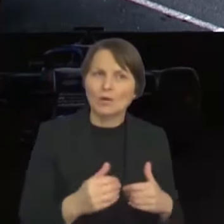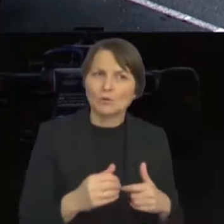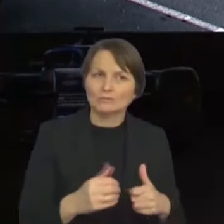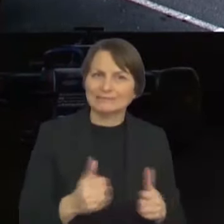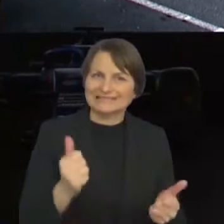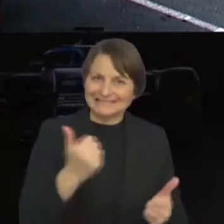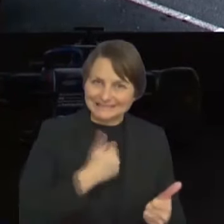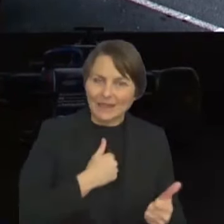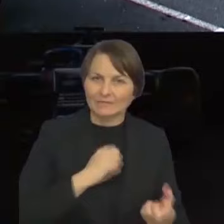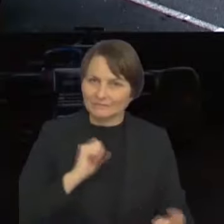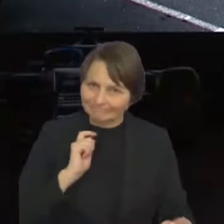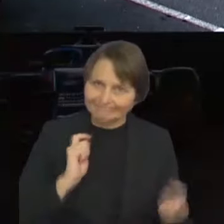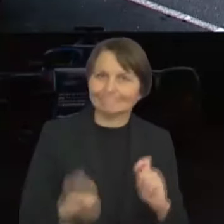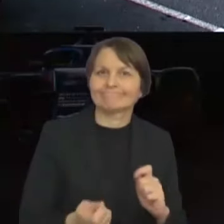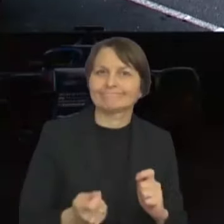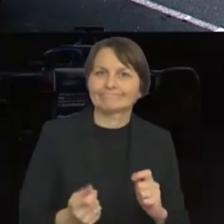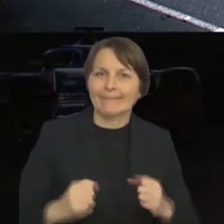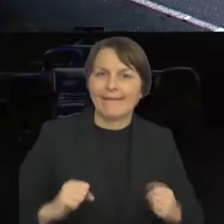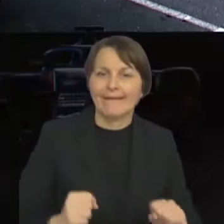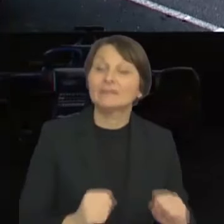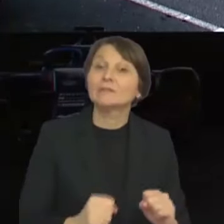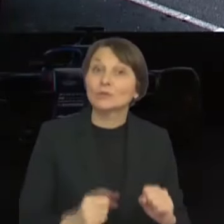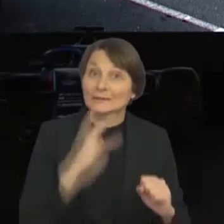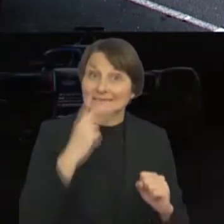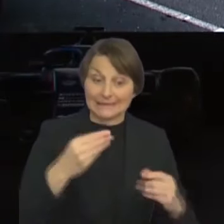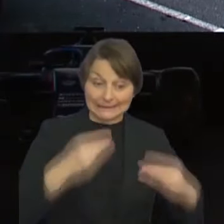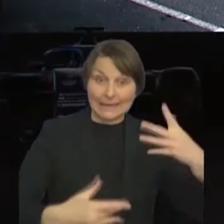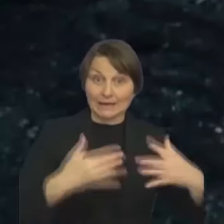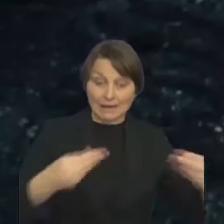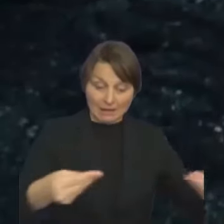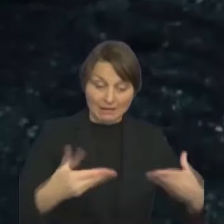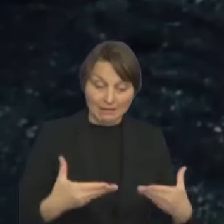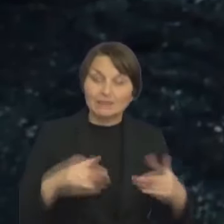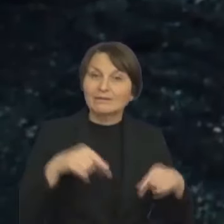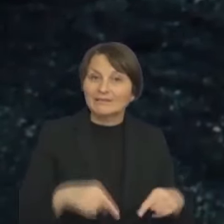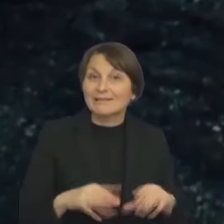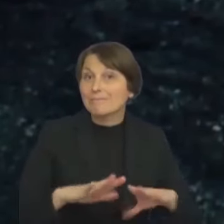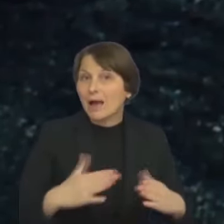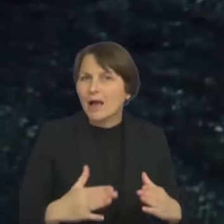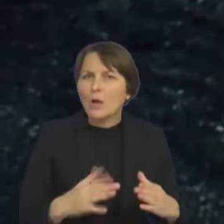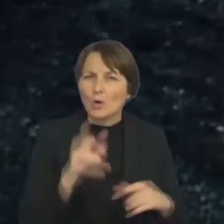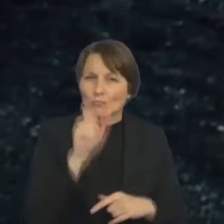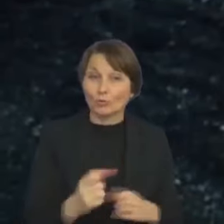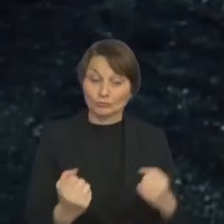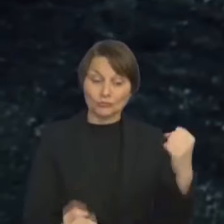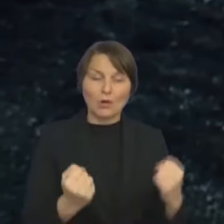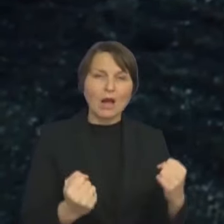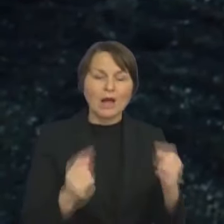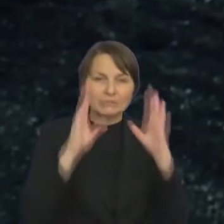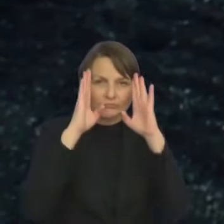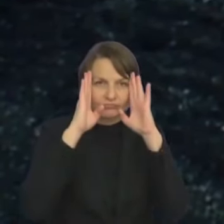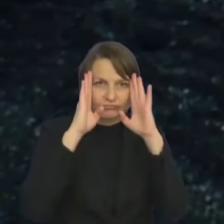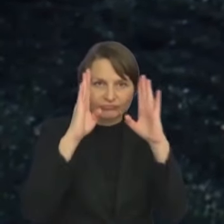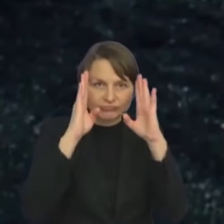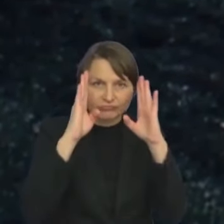if the data shows that the state of attention or the state of sleepiness of the driver